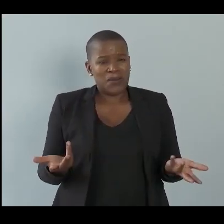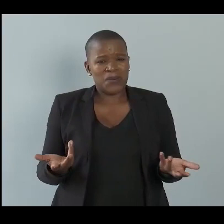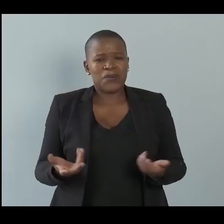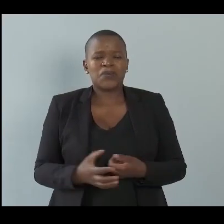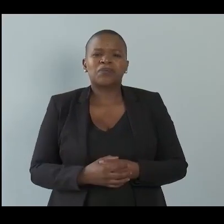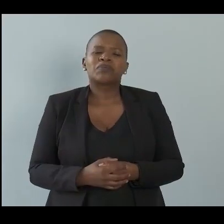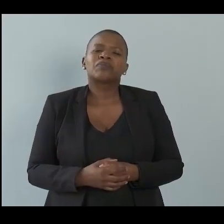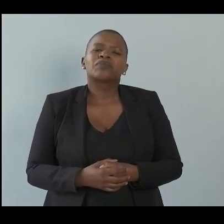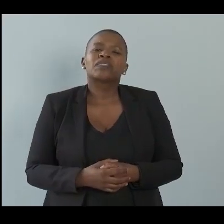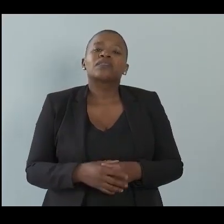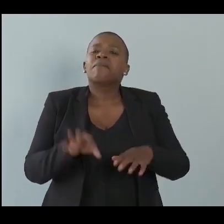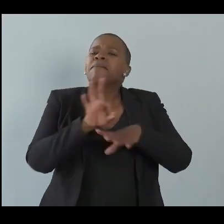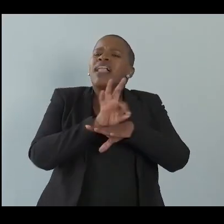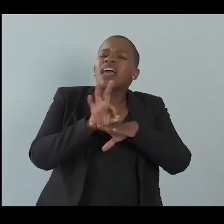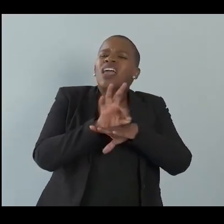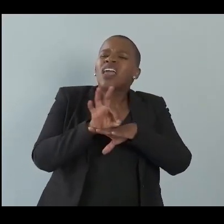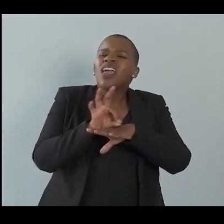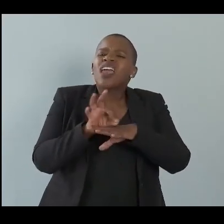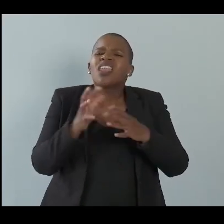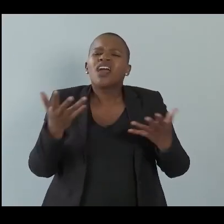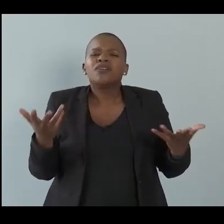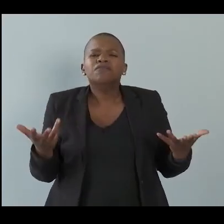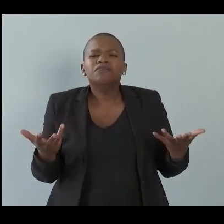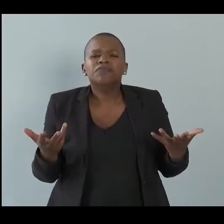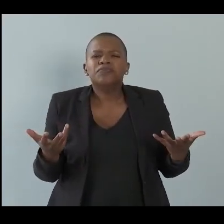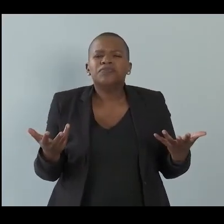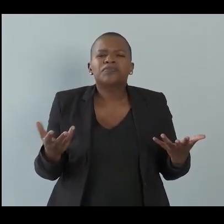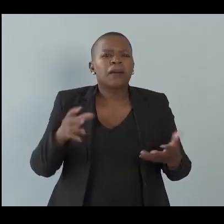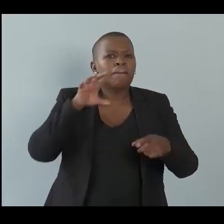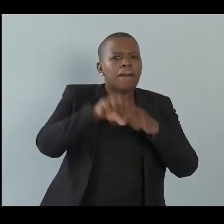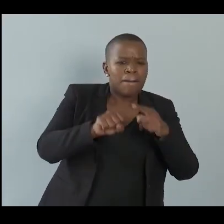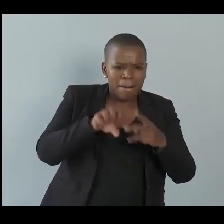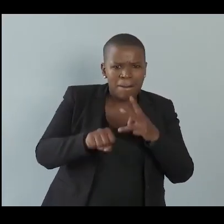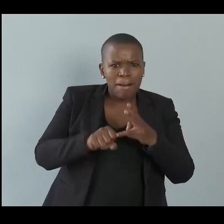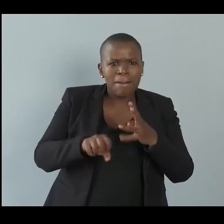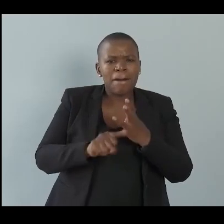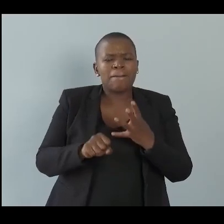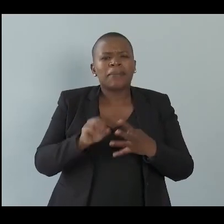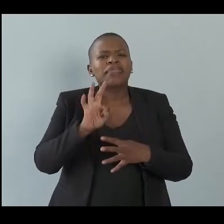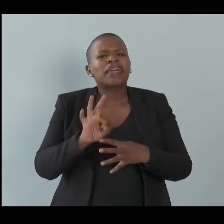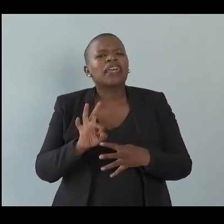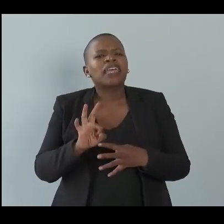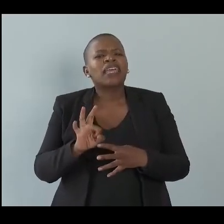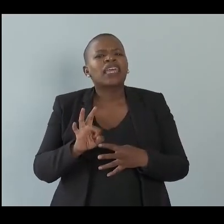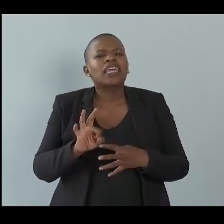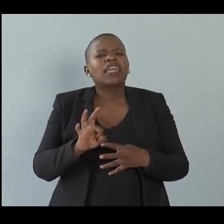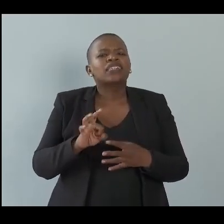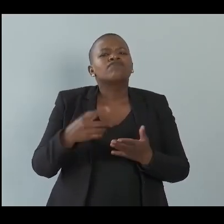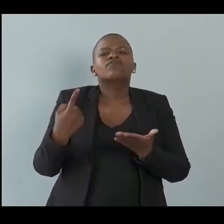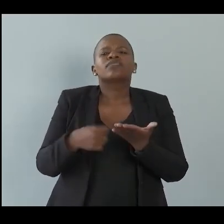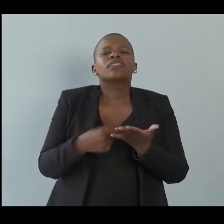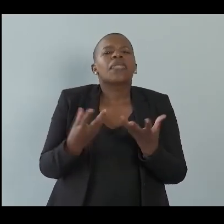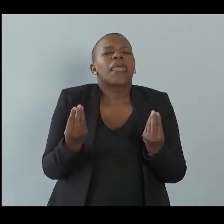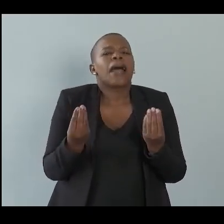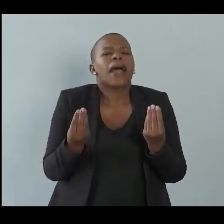to close the gap with Cartrack in this regard? So, Carl, I'm going to talk to you about the numbers, despite the